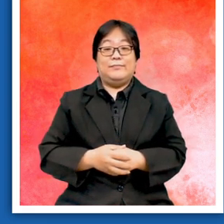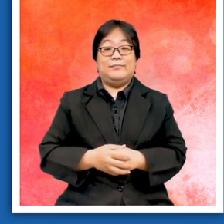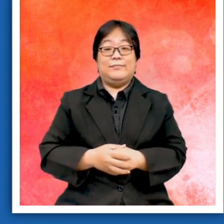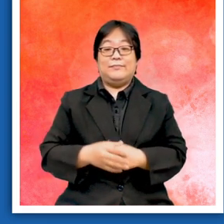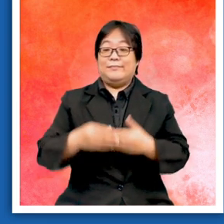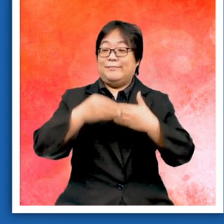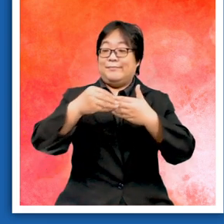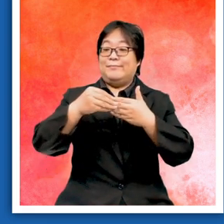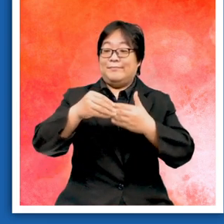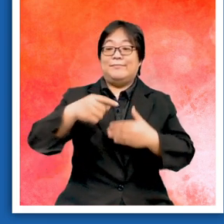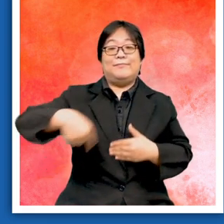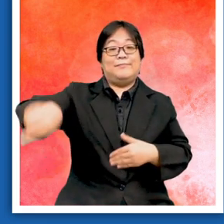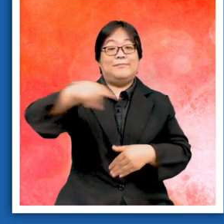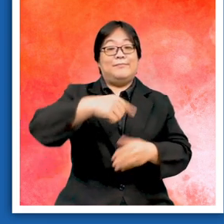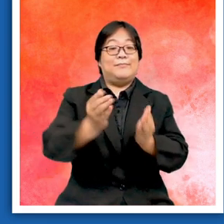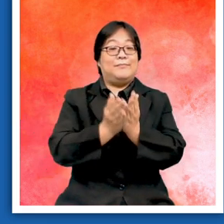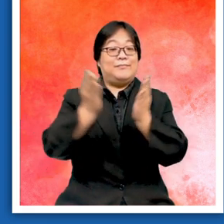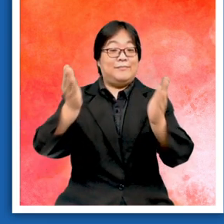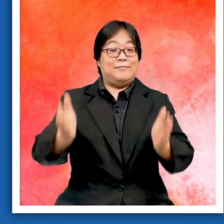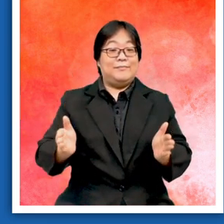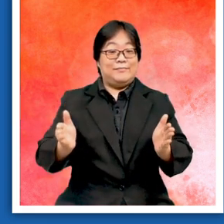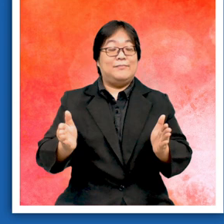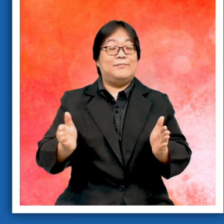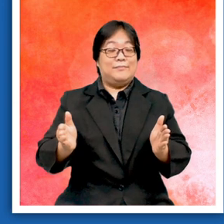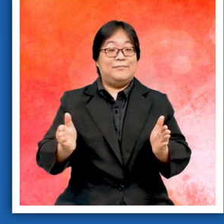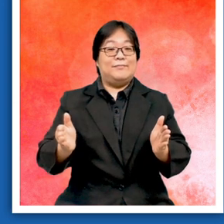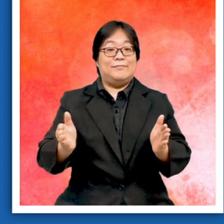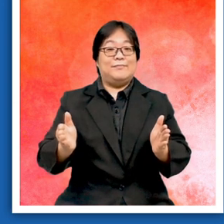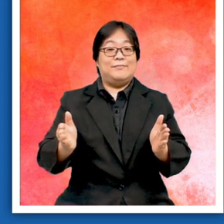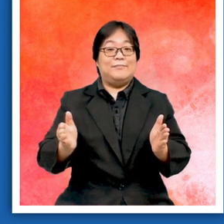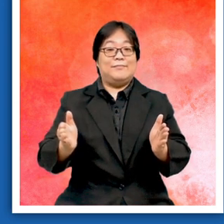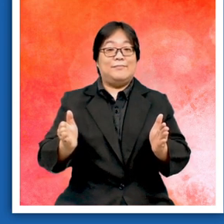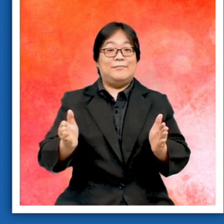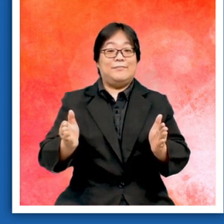guide student while having the